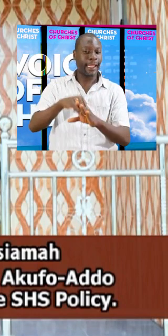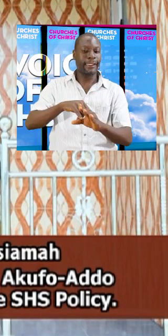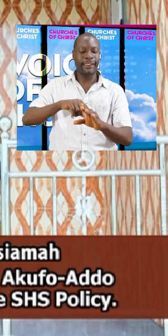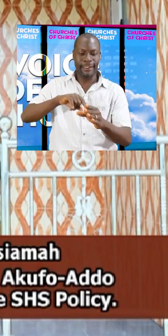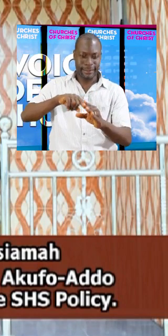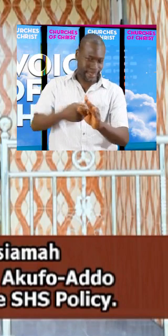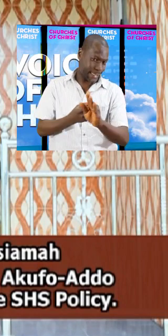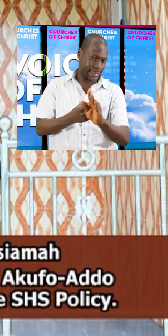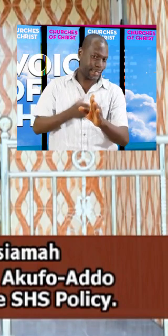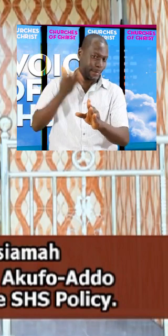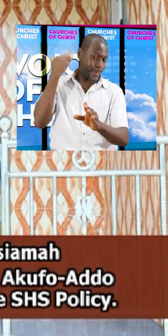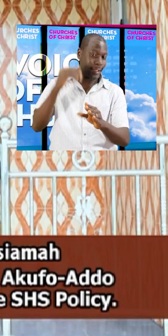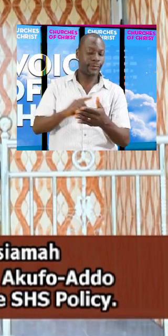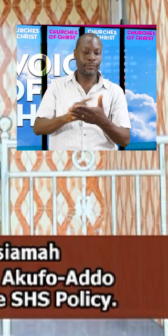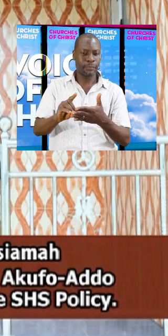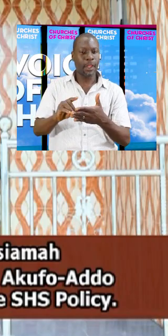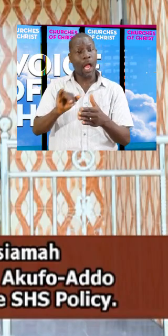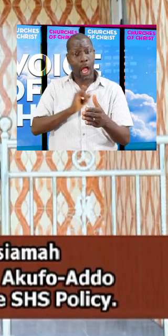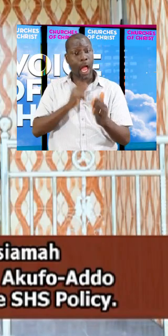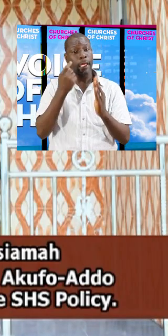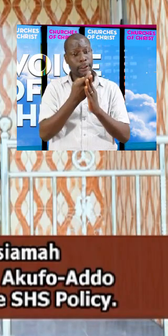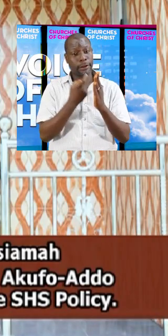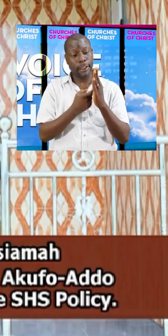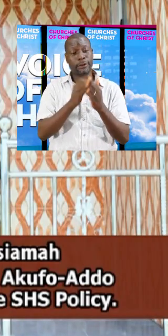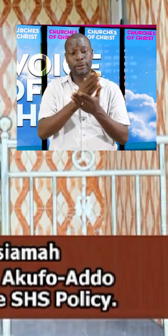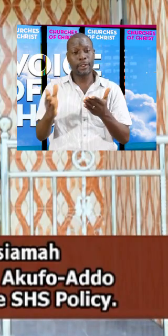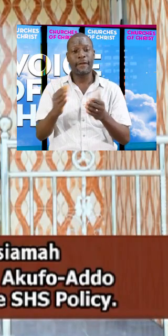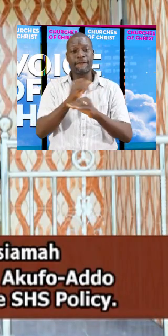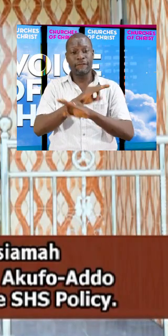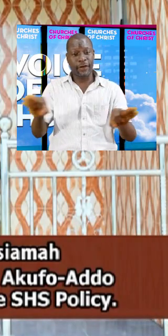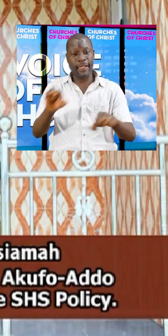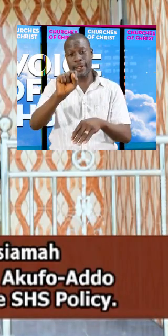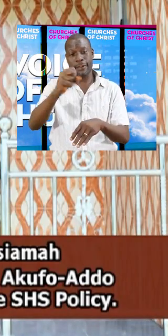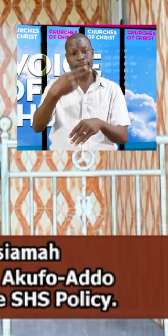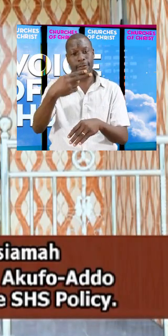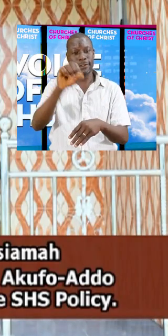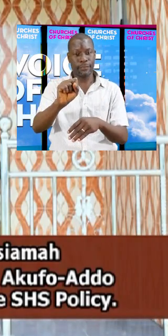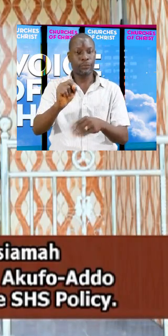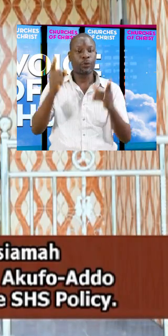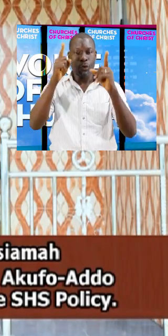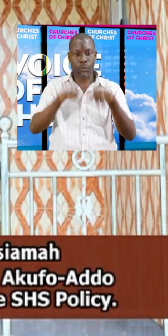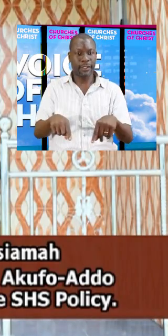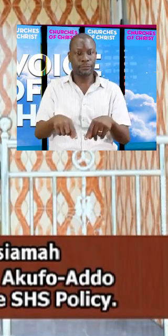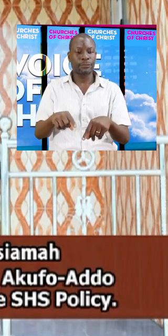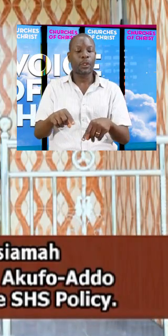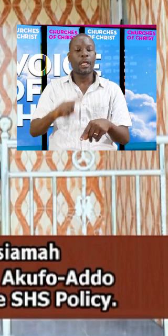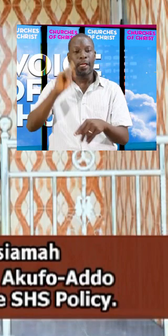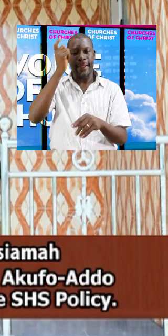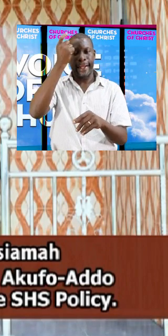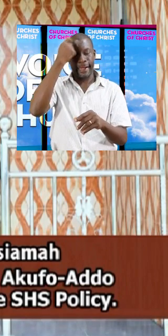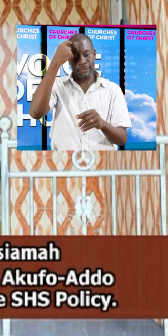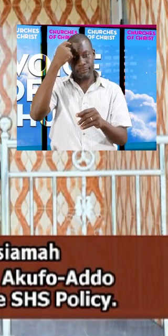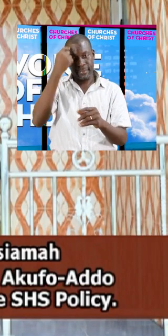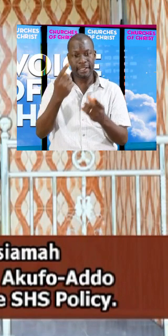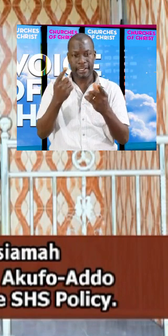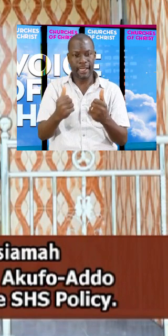asye. Mekasa ade afa free SHS. Ebra, abayeno ebe muno wamo